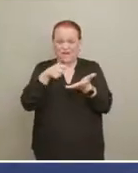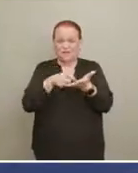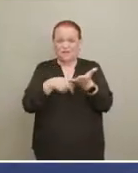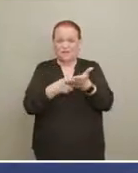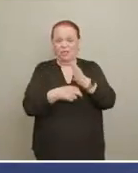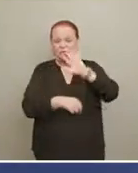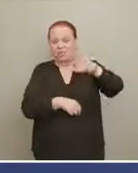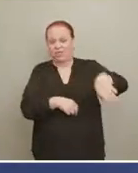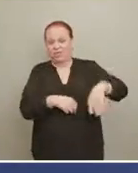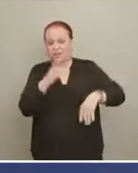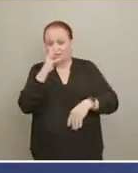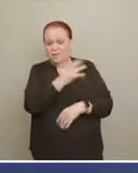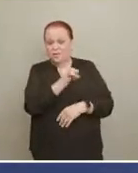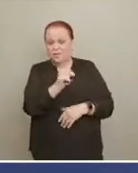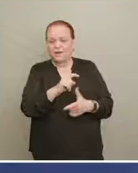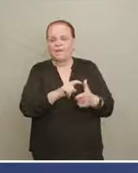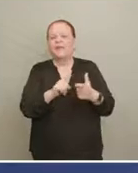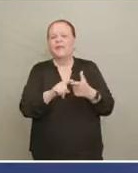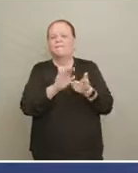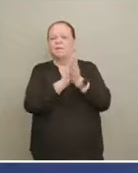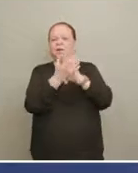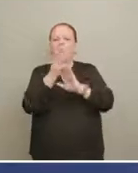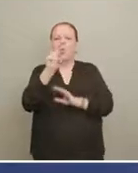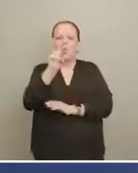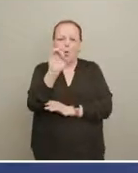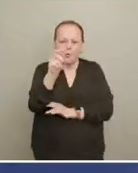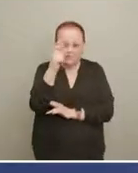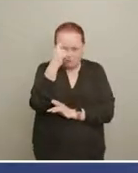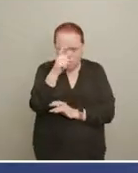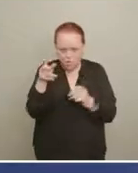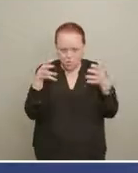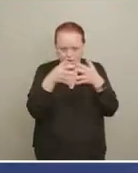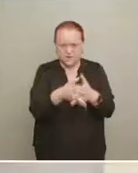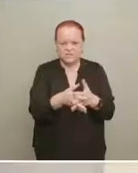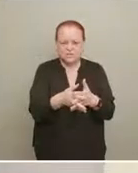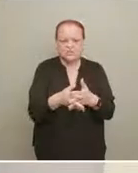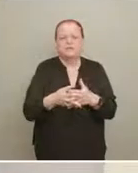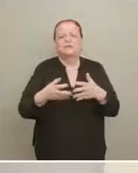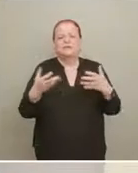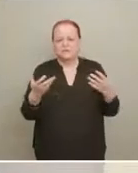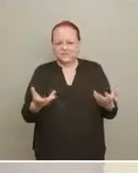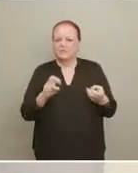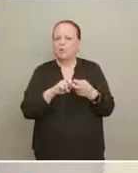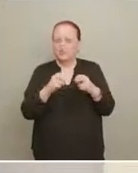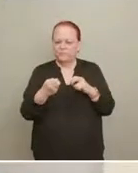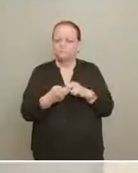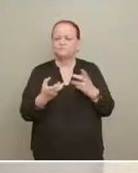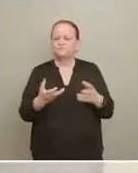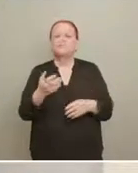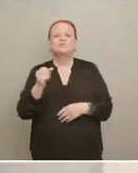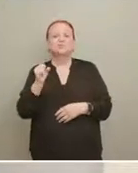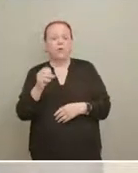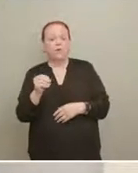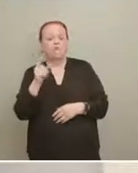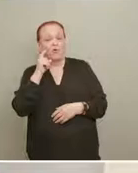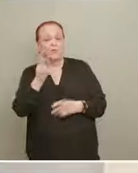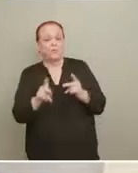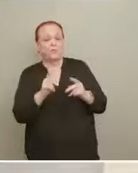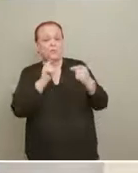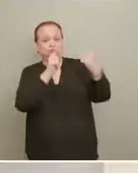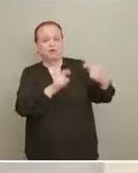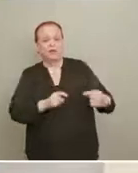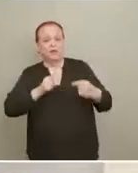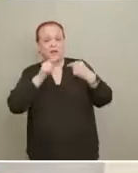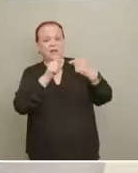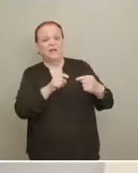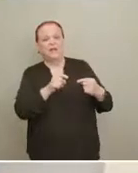series of warrants or a series of court dates, and it's not beneficial for anybody. Right. So somebody that's struggling, this is going to help to